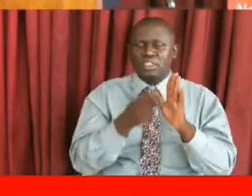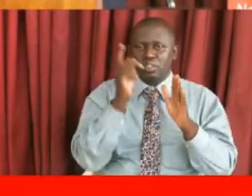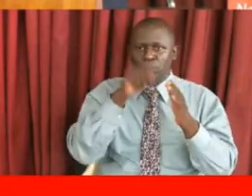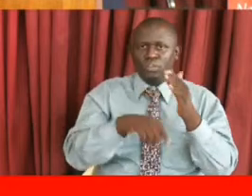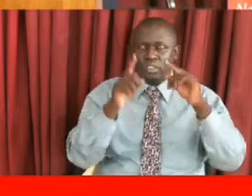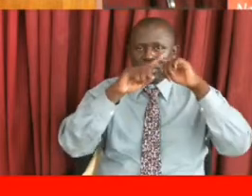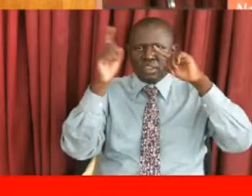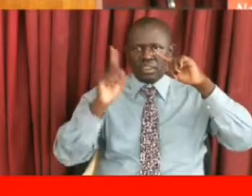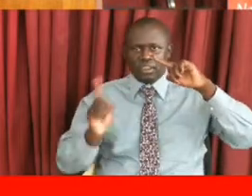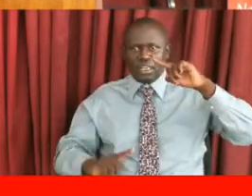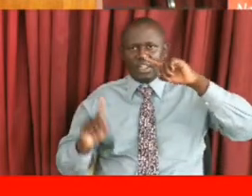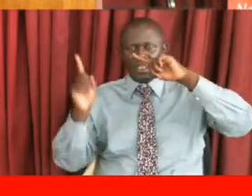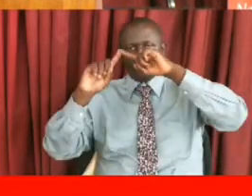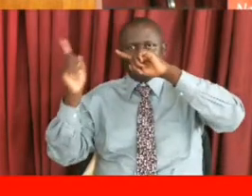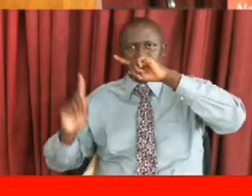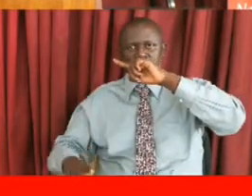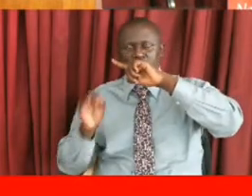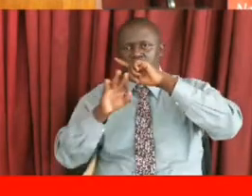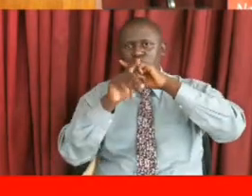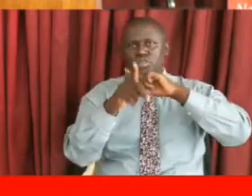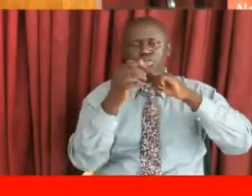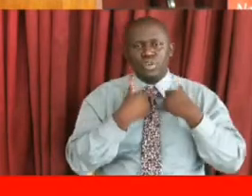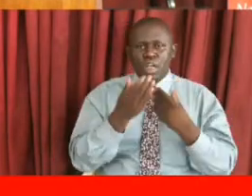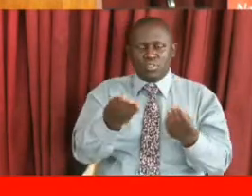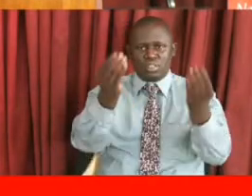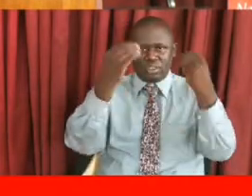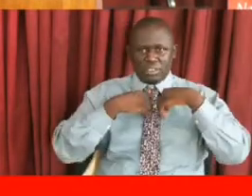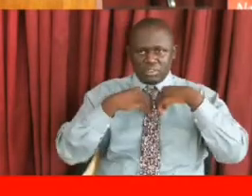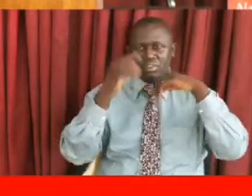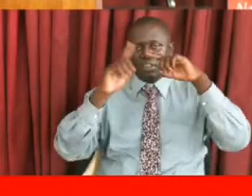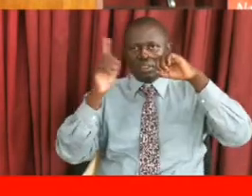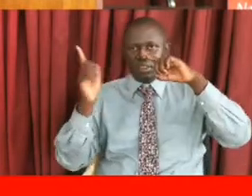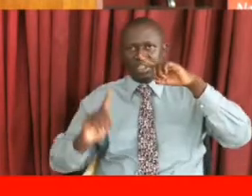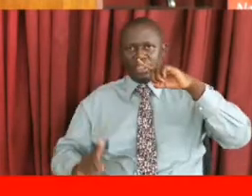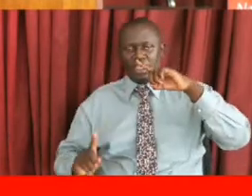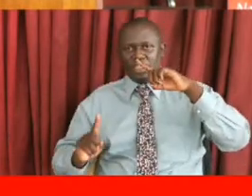have received the Thunders and you have believed the